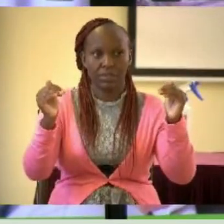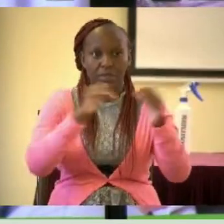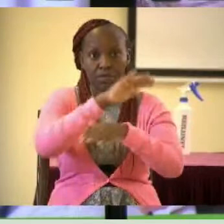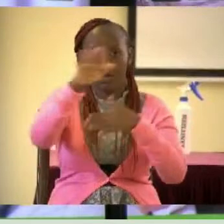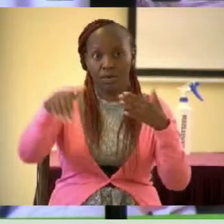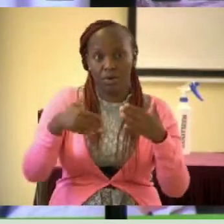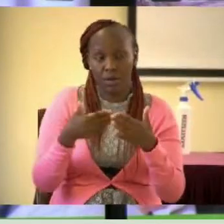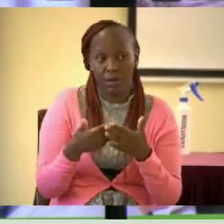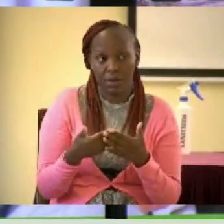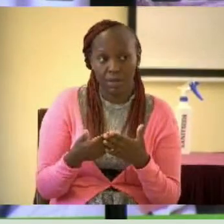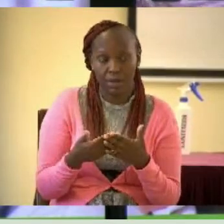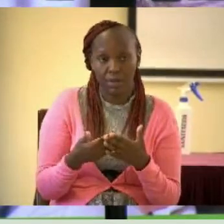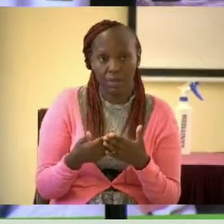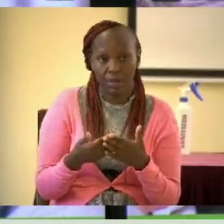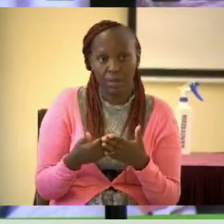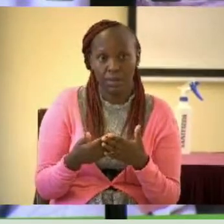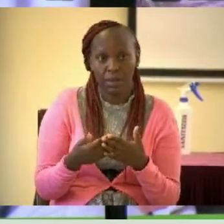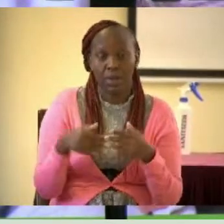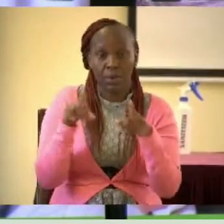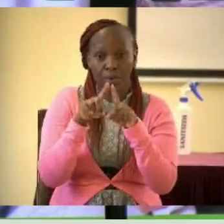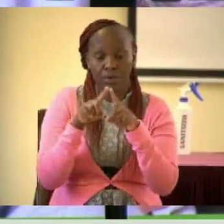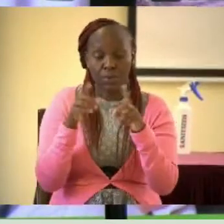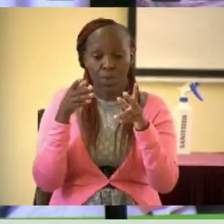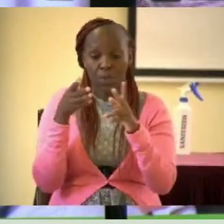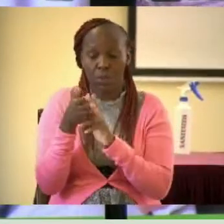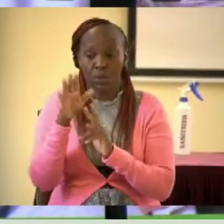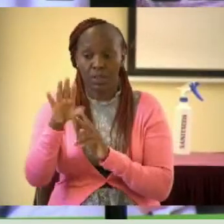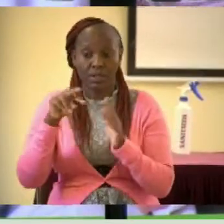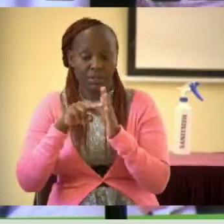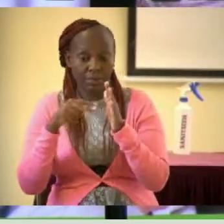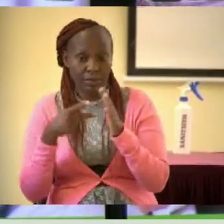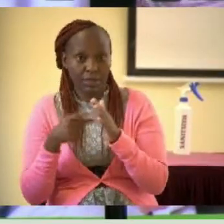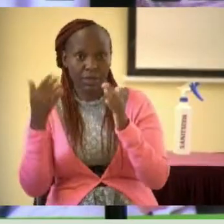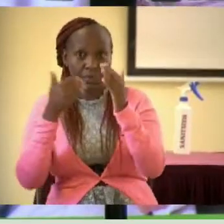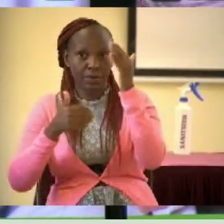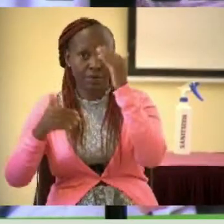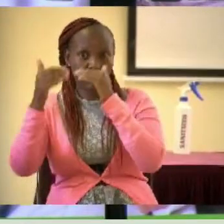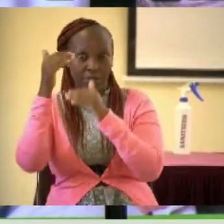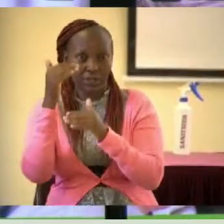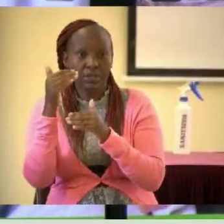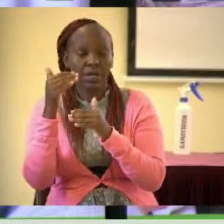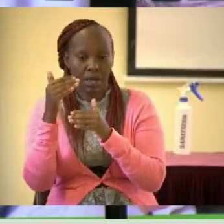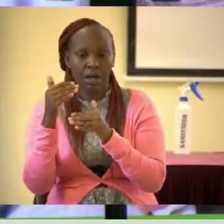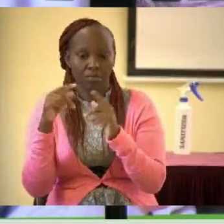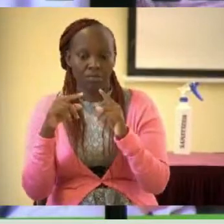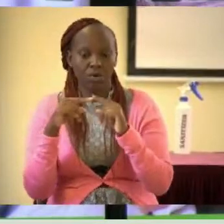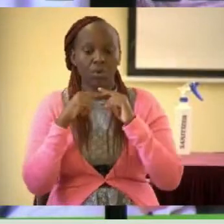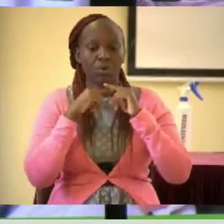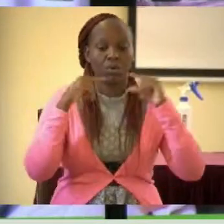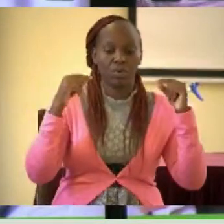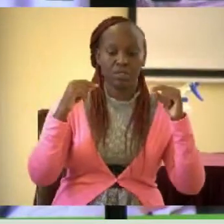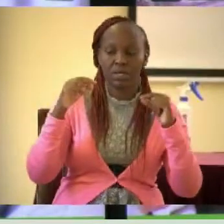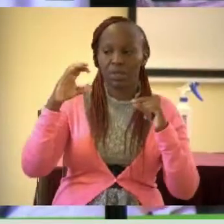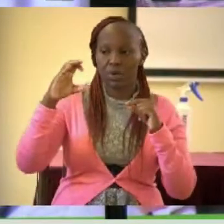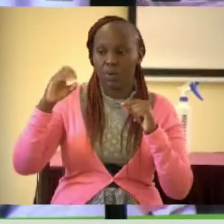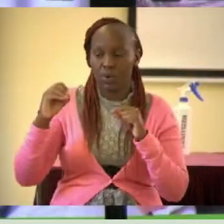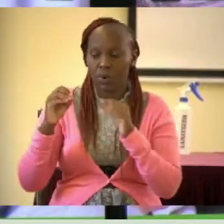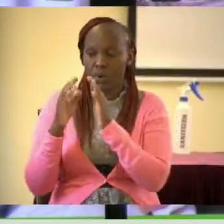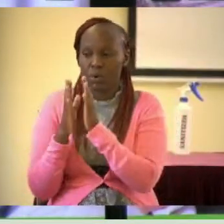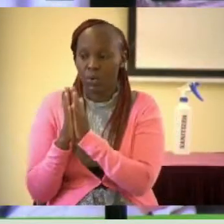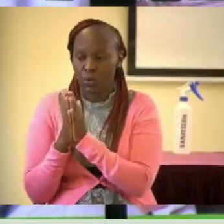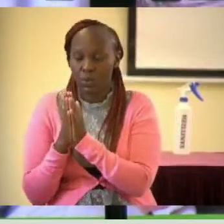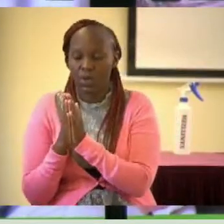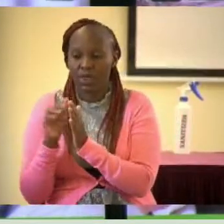for all. And it is through this project that the university is co-hosting this first National Legal